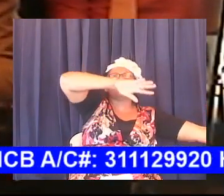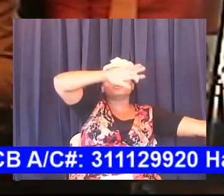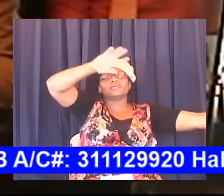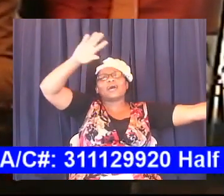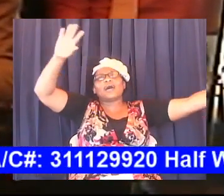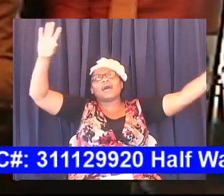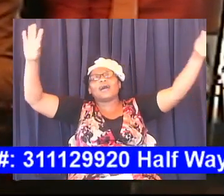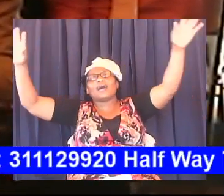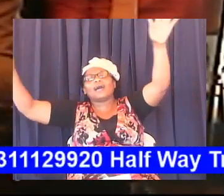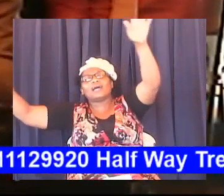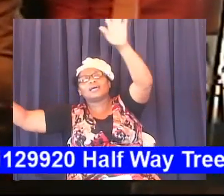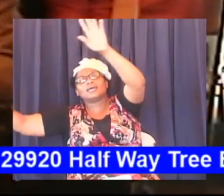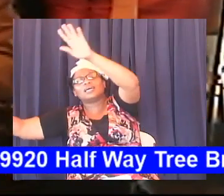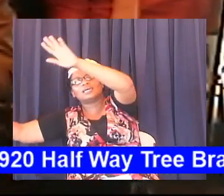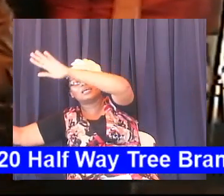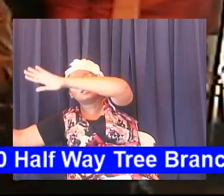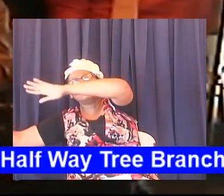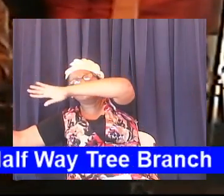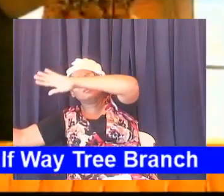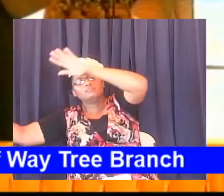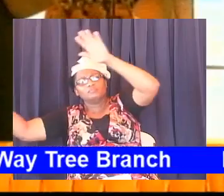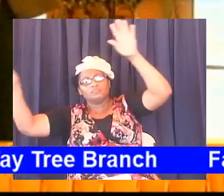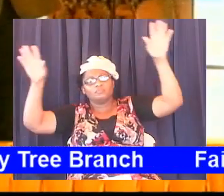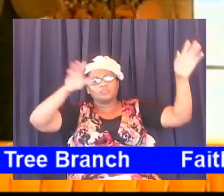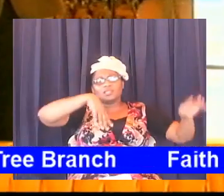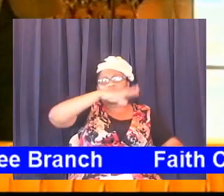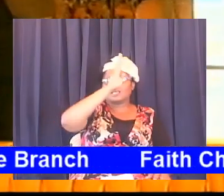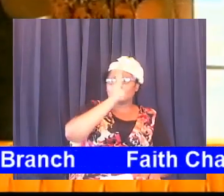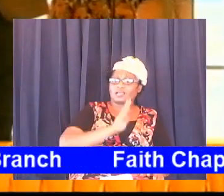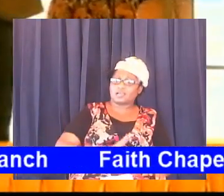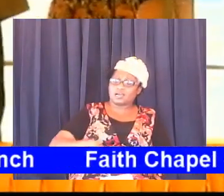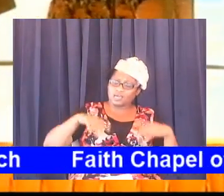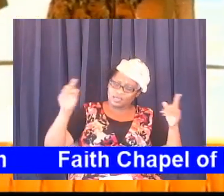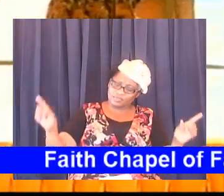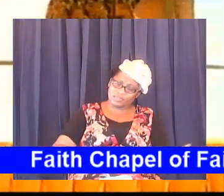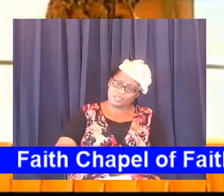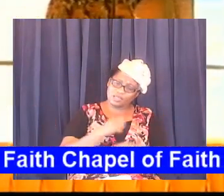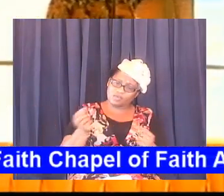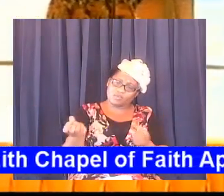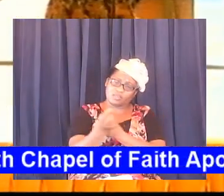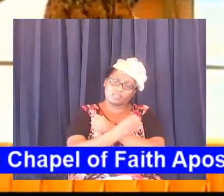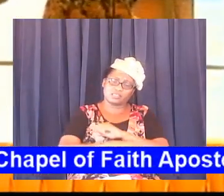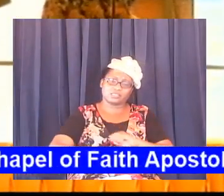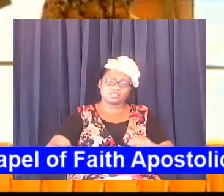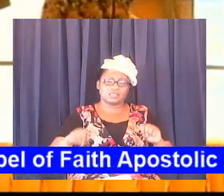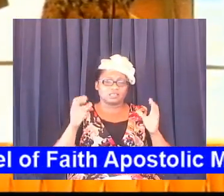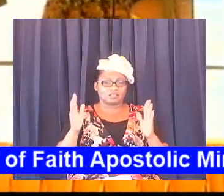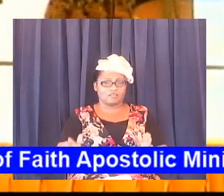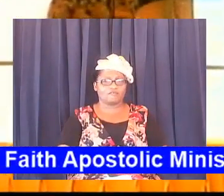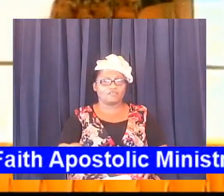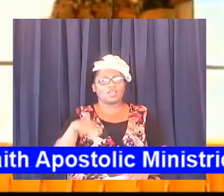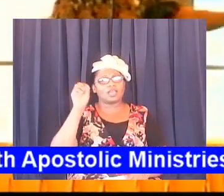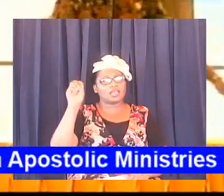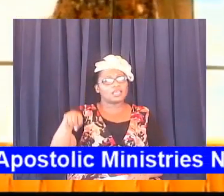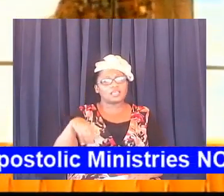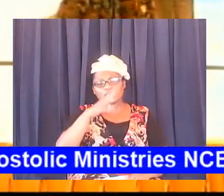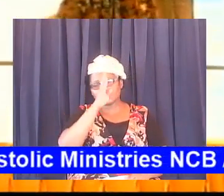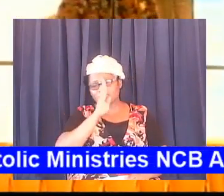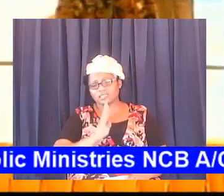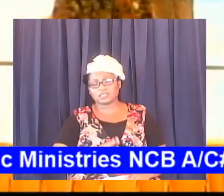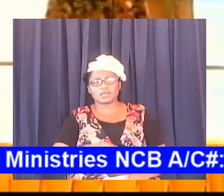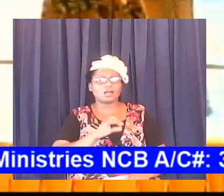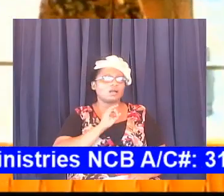us. Isn't He a great Savior? Isn't He a great God? Yes, He is. Yes, He is. Yes, He